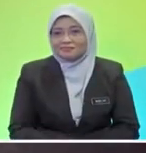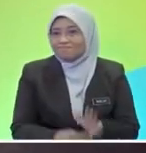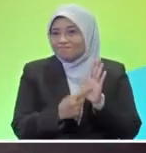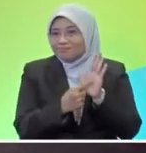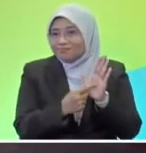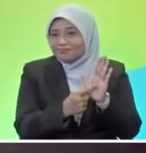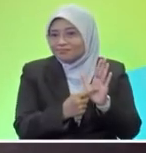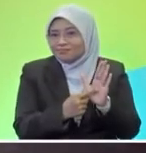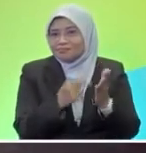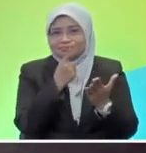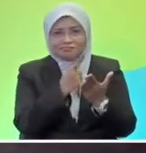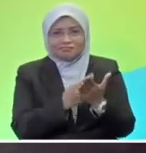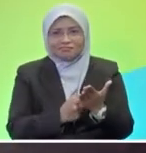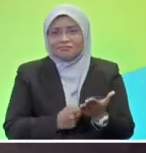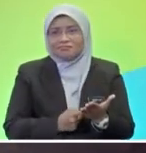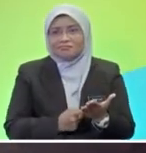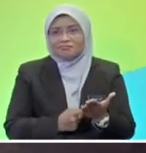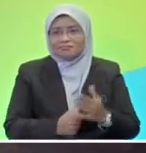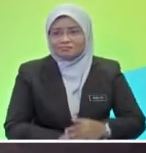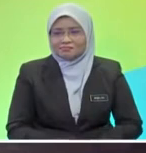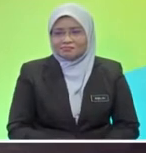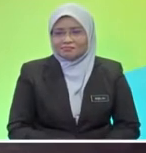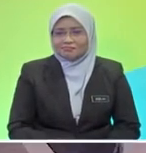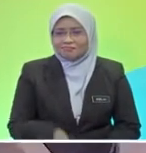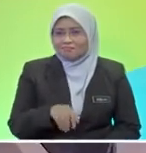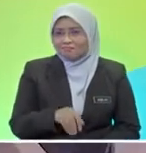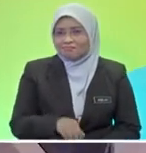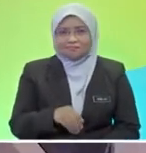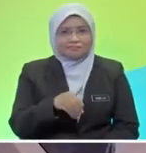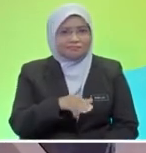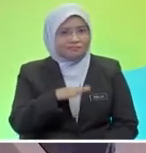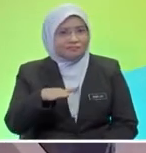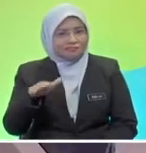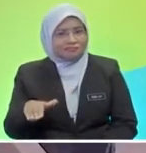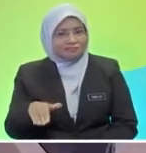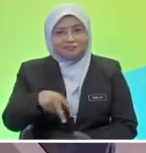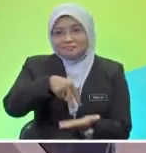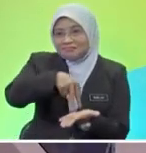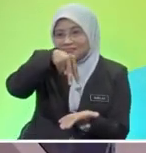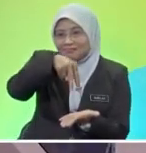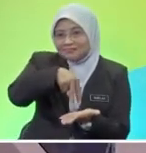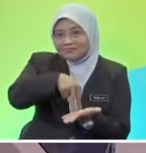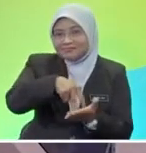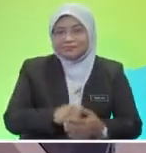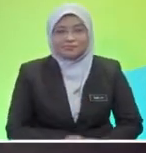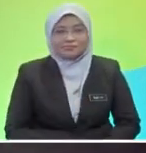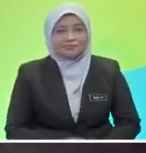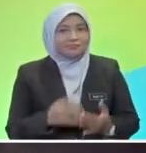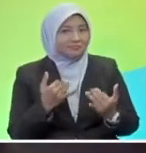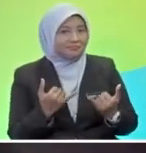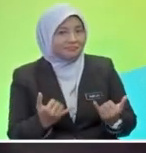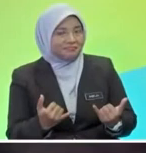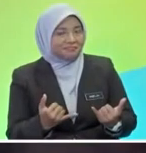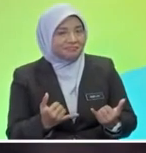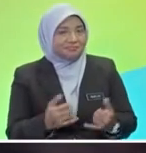Shafiqah? Ah, what is this? That's a picture of the boy jumping. Jumping. Now I want you to jump, okay. Jump